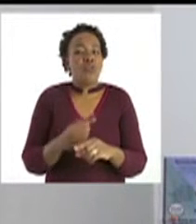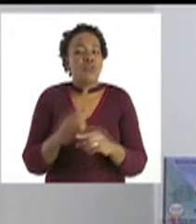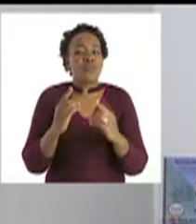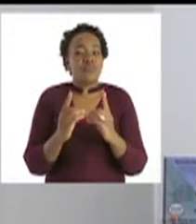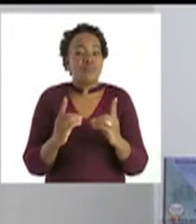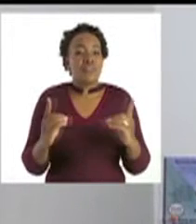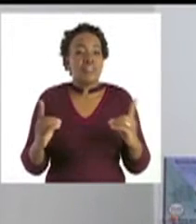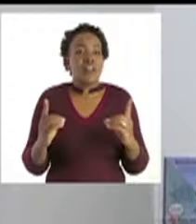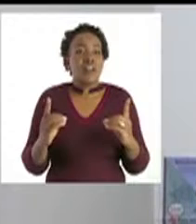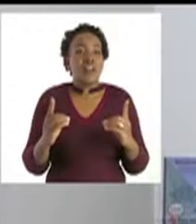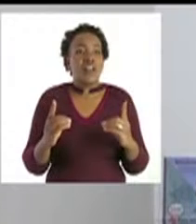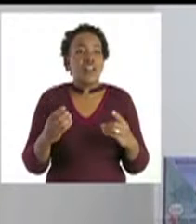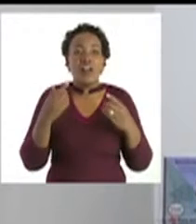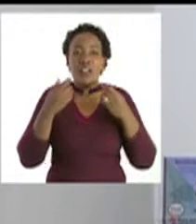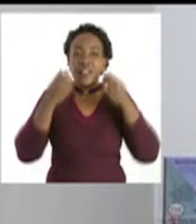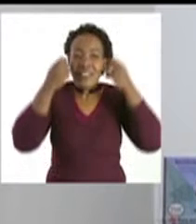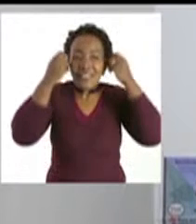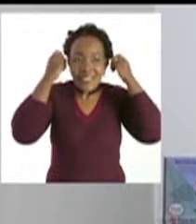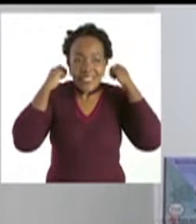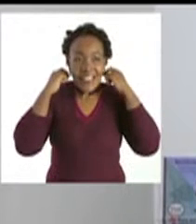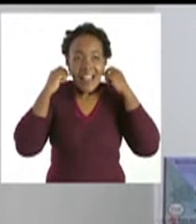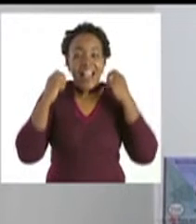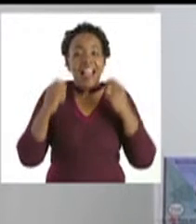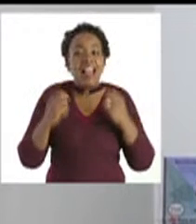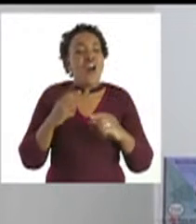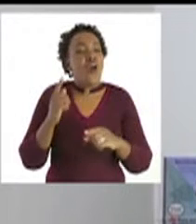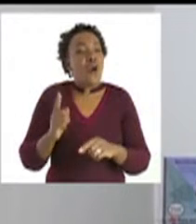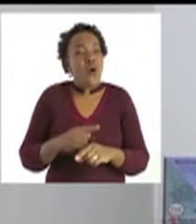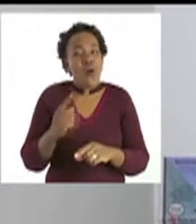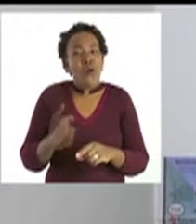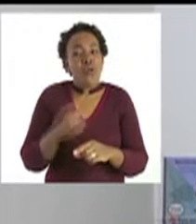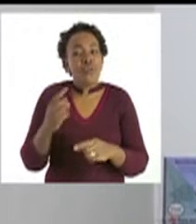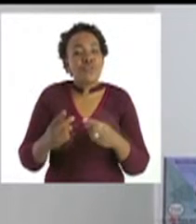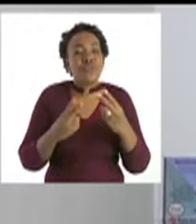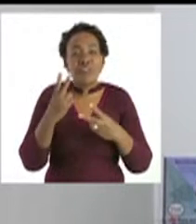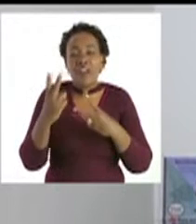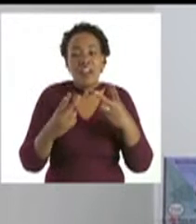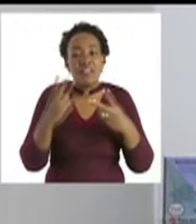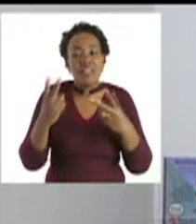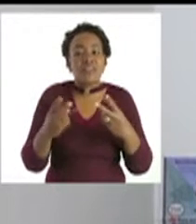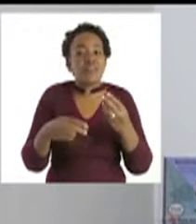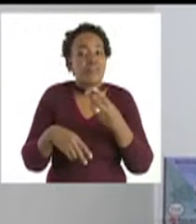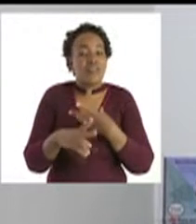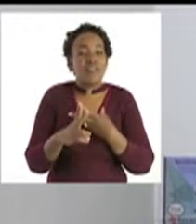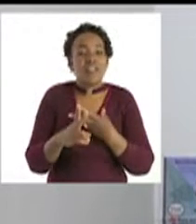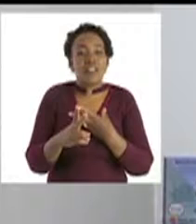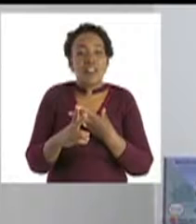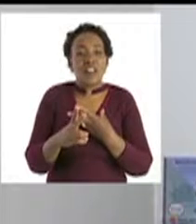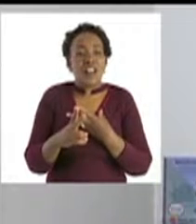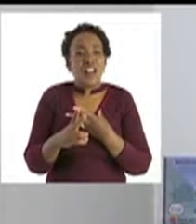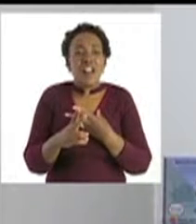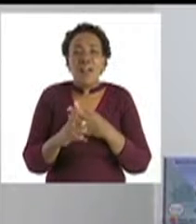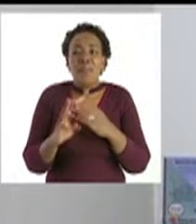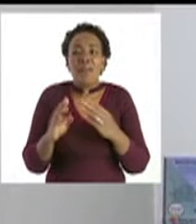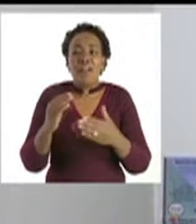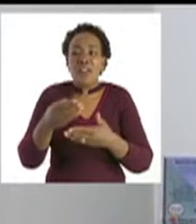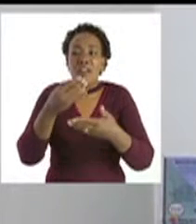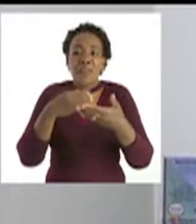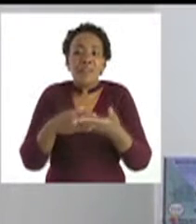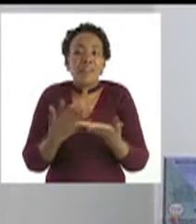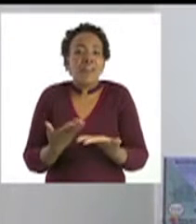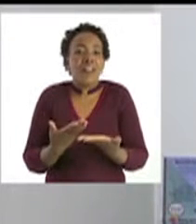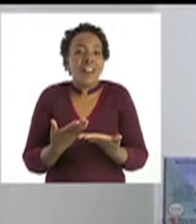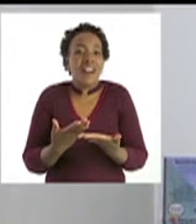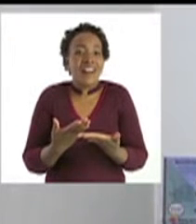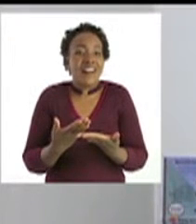wear your mask every time you go out. And before we say goodbye, let's call